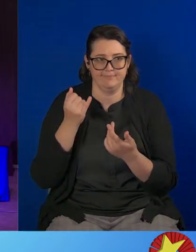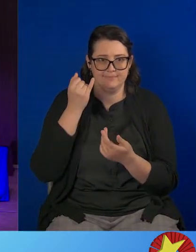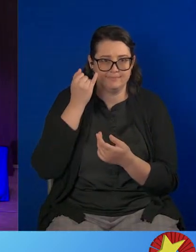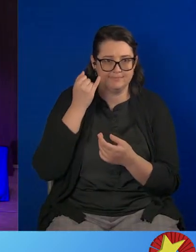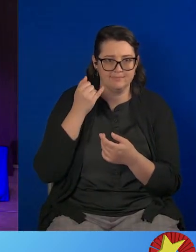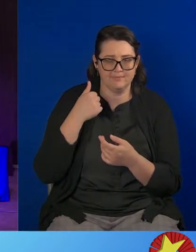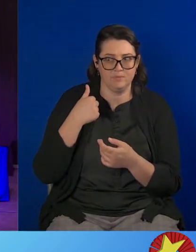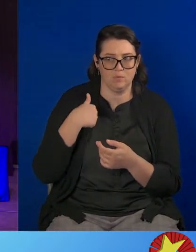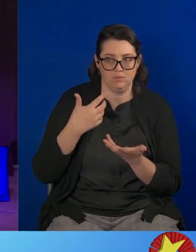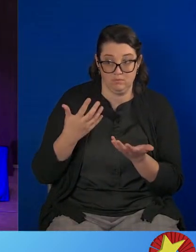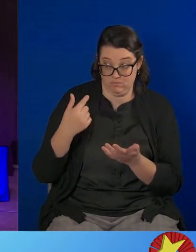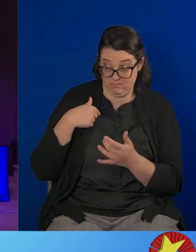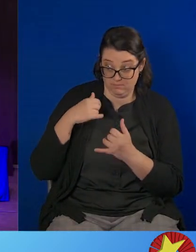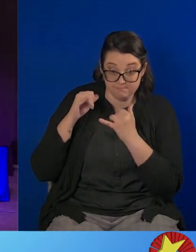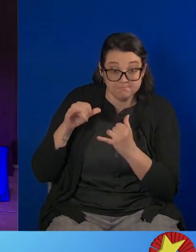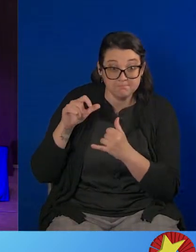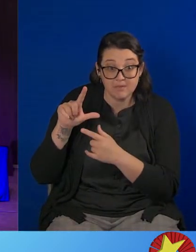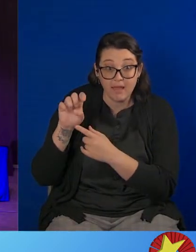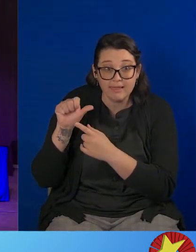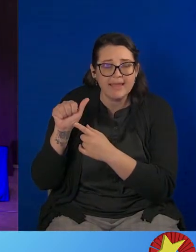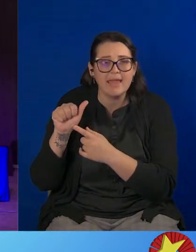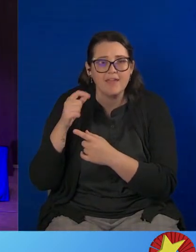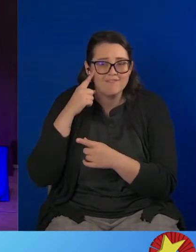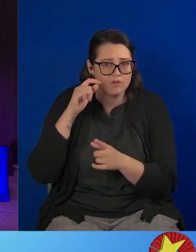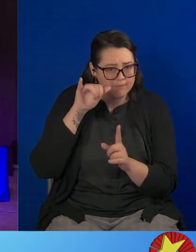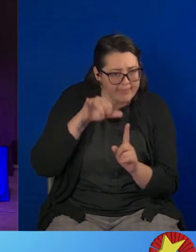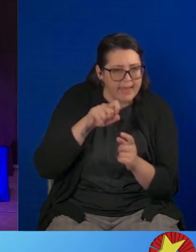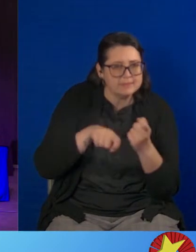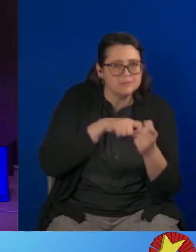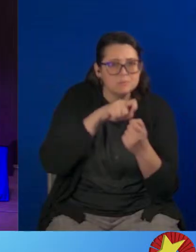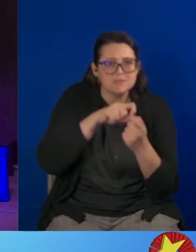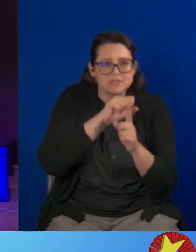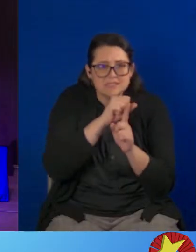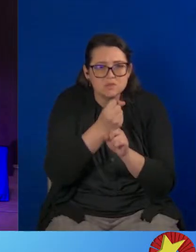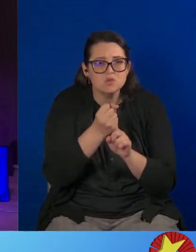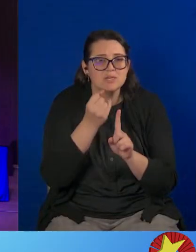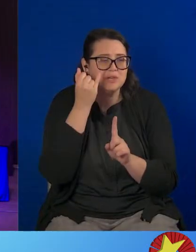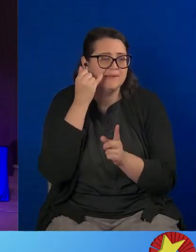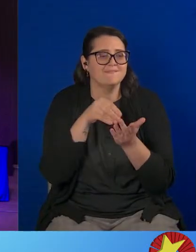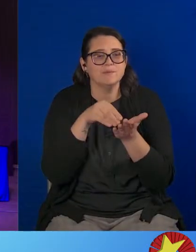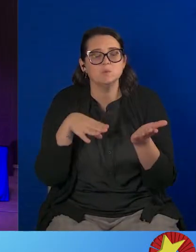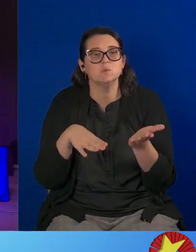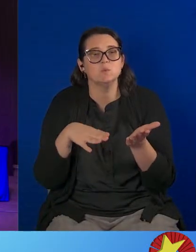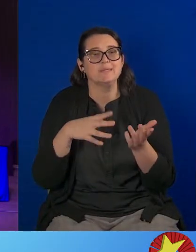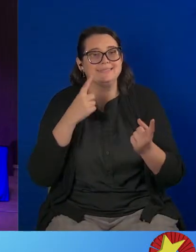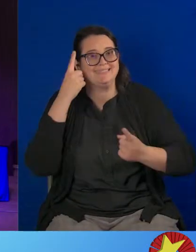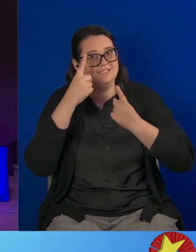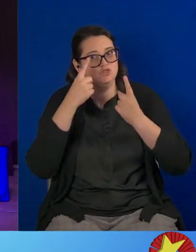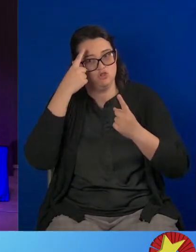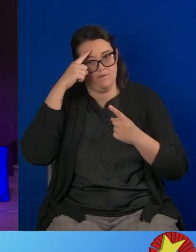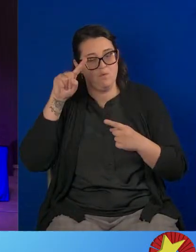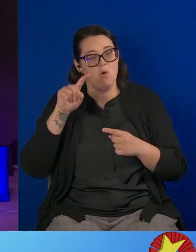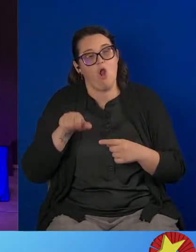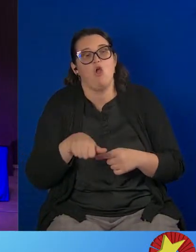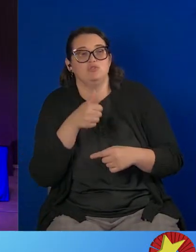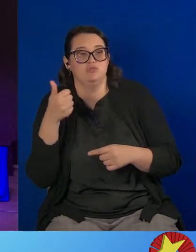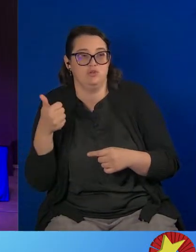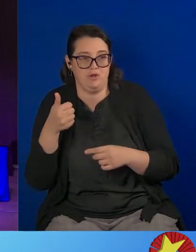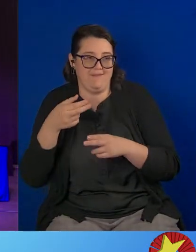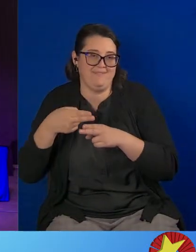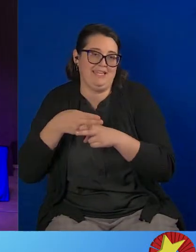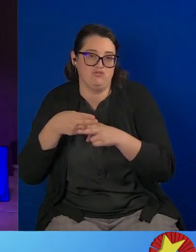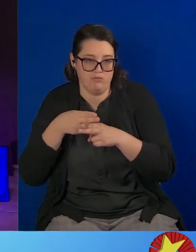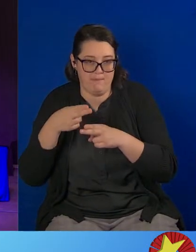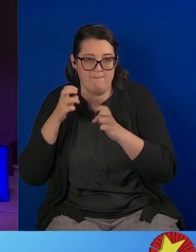school district relative to that particular student who may be considered for an interim alternative educational placement.